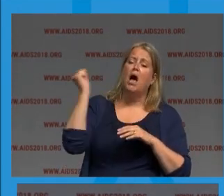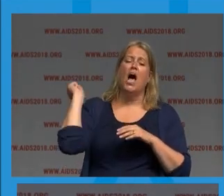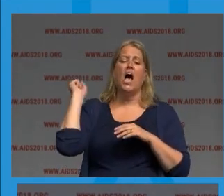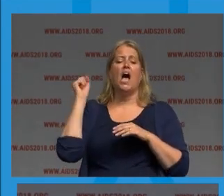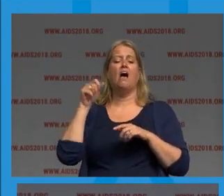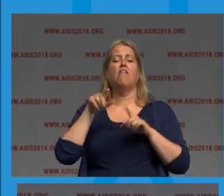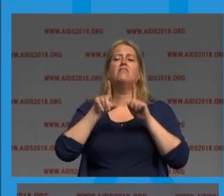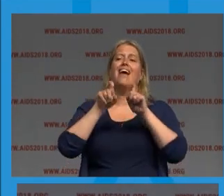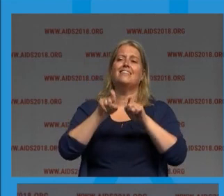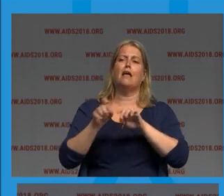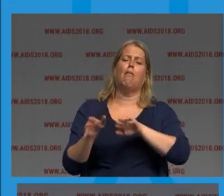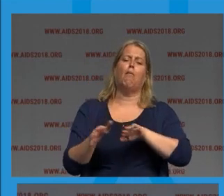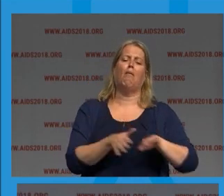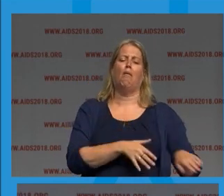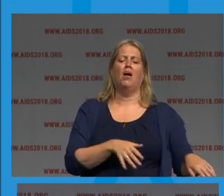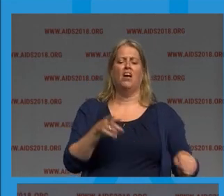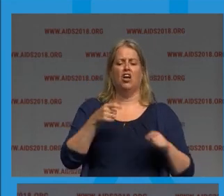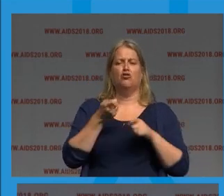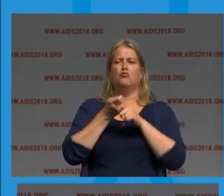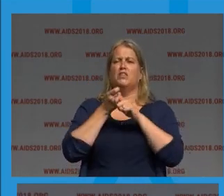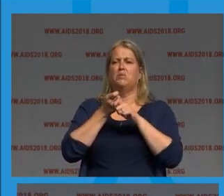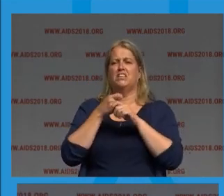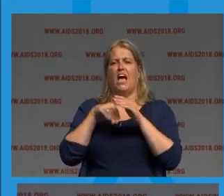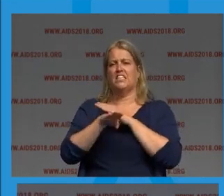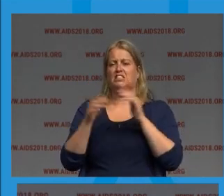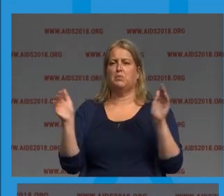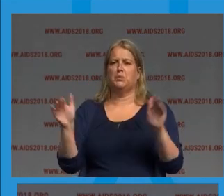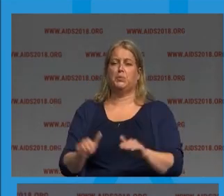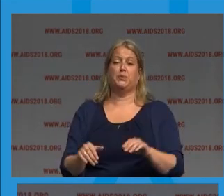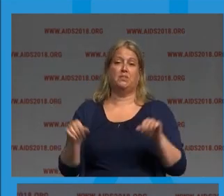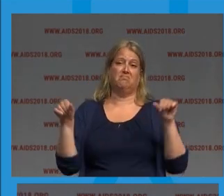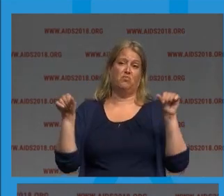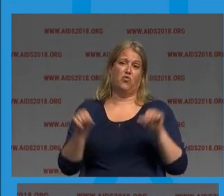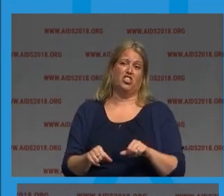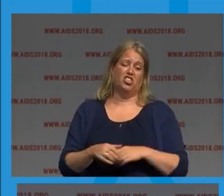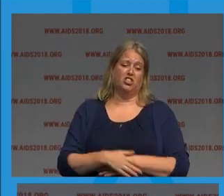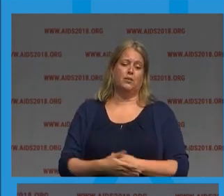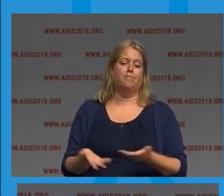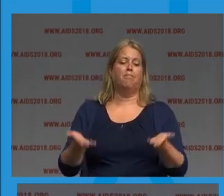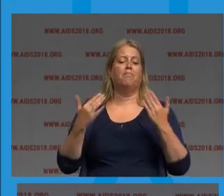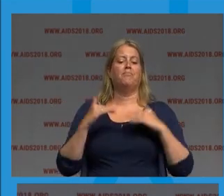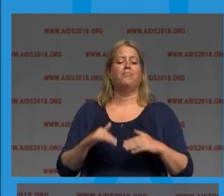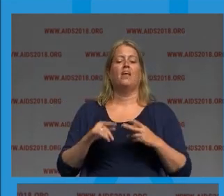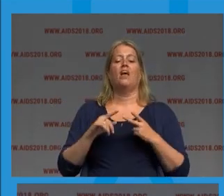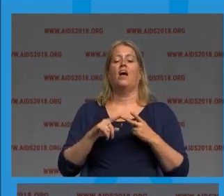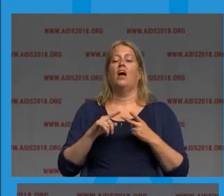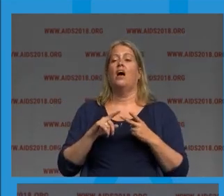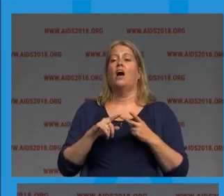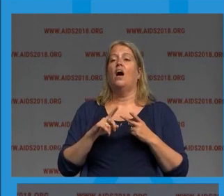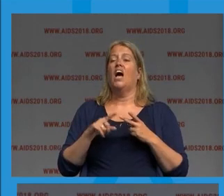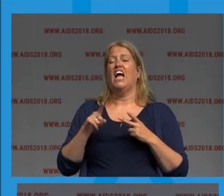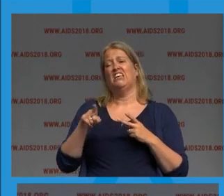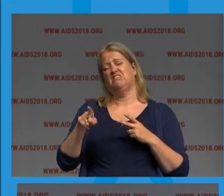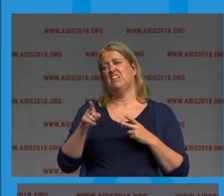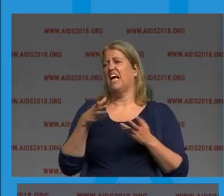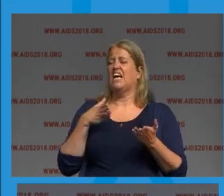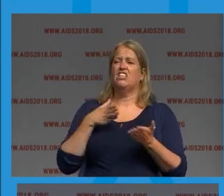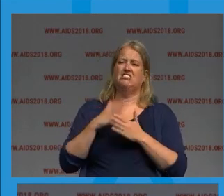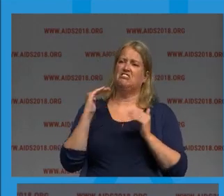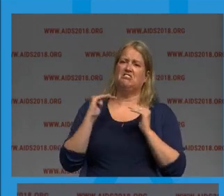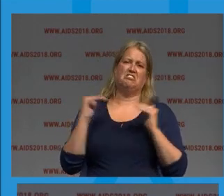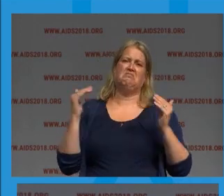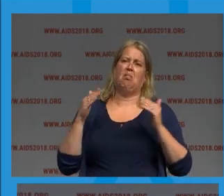is making this epidemic worse. HIV criminalization inflicts a horrific injustice on people living